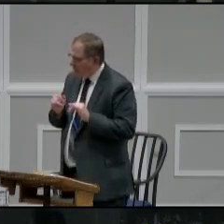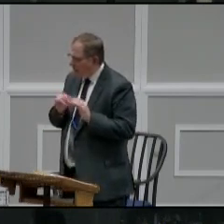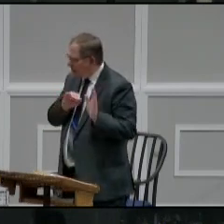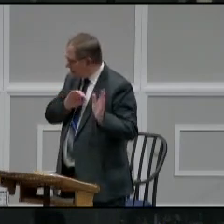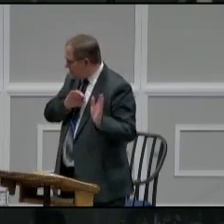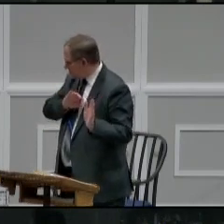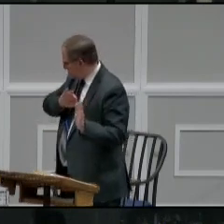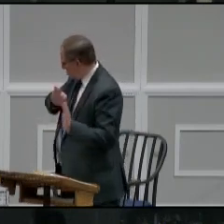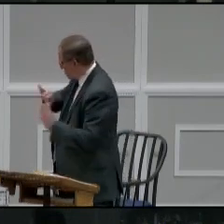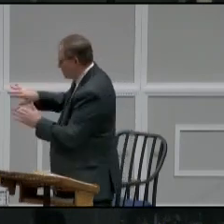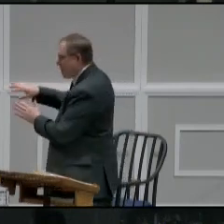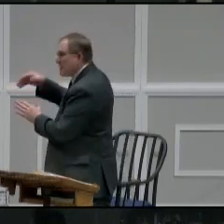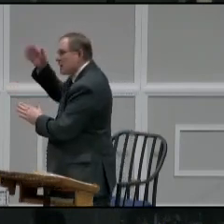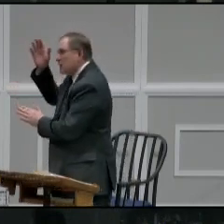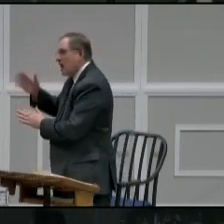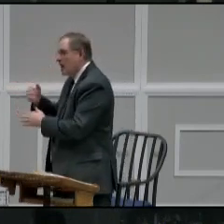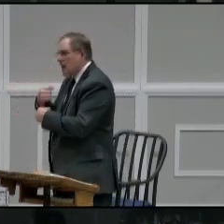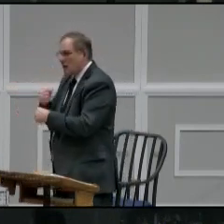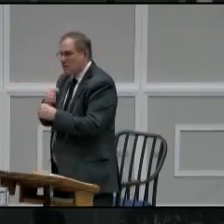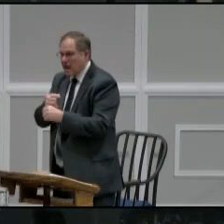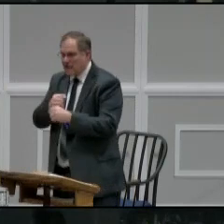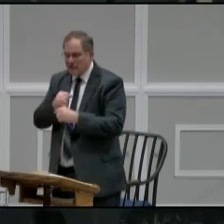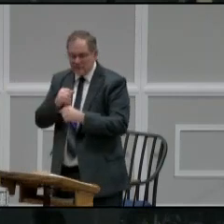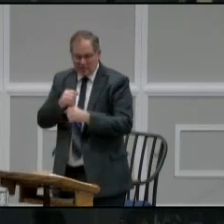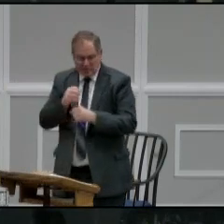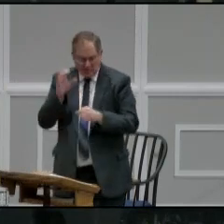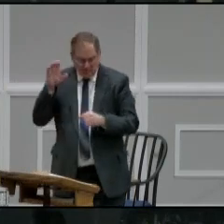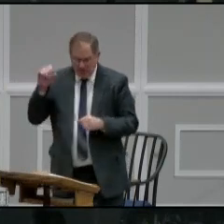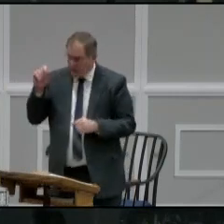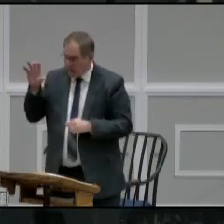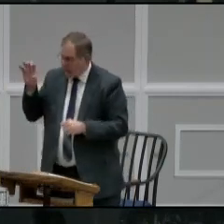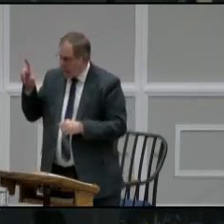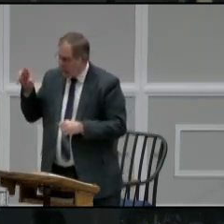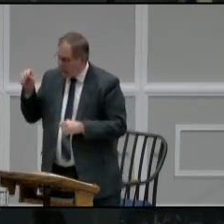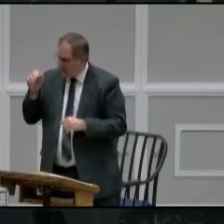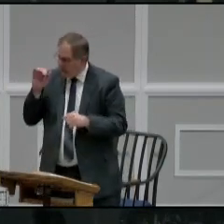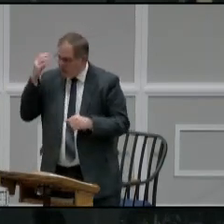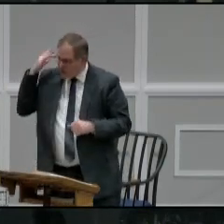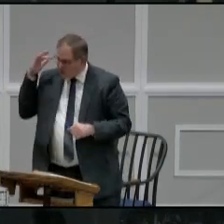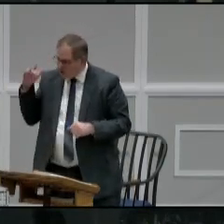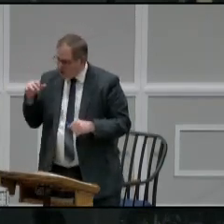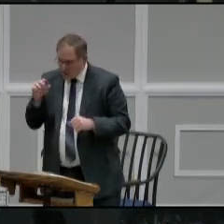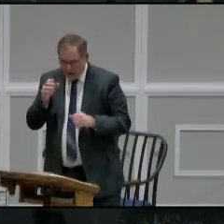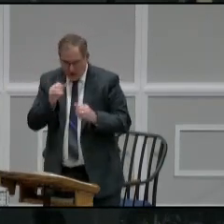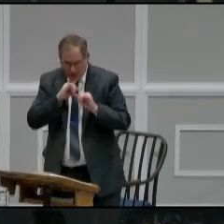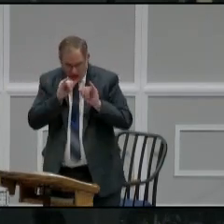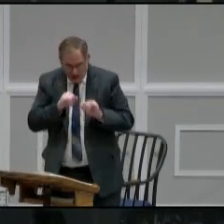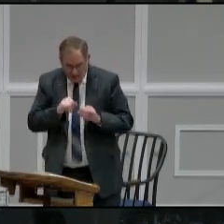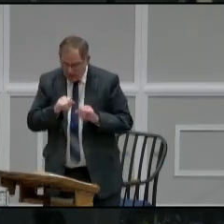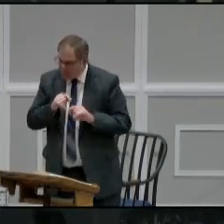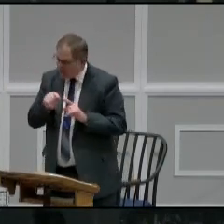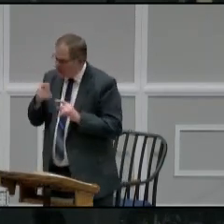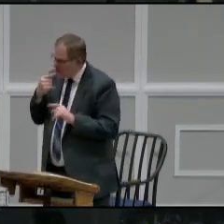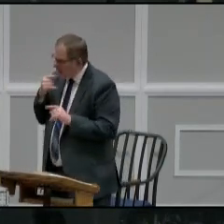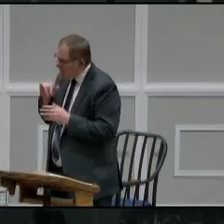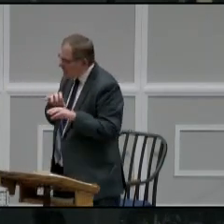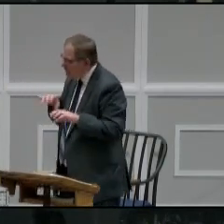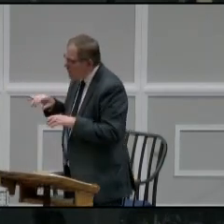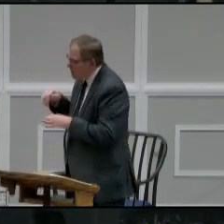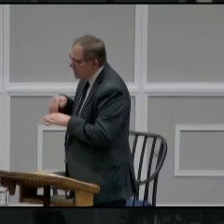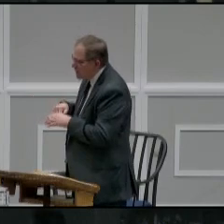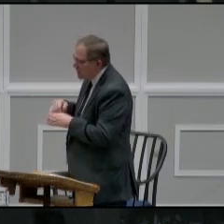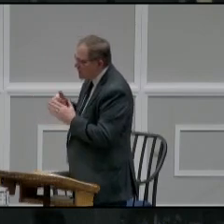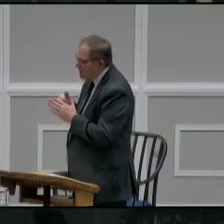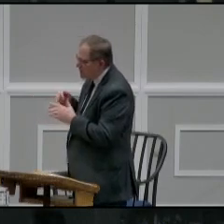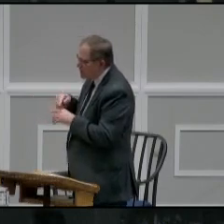having made this molten calf, and yet they're doing it in the name of the Lord. They're saying, oh